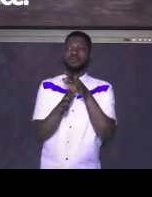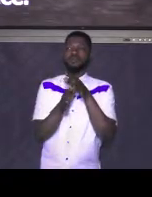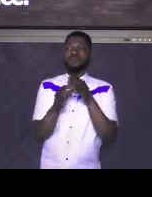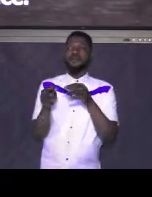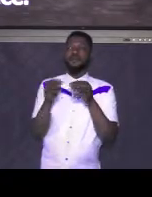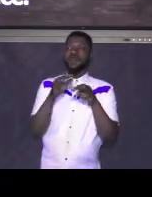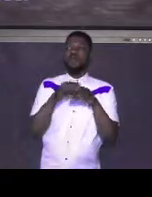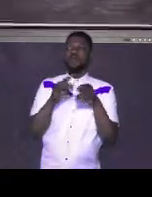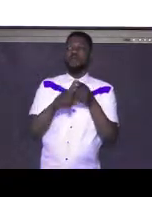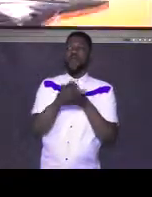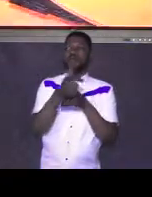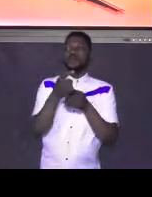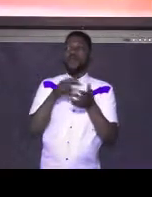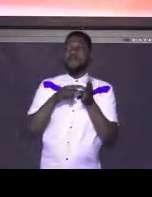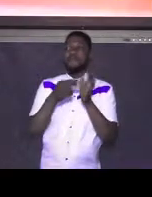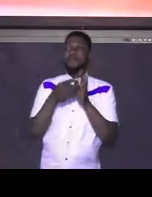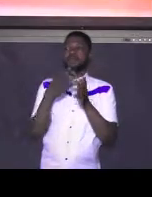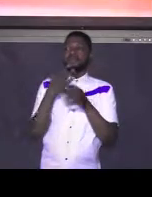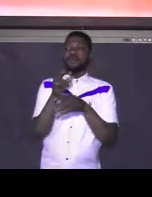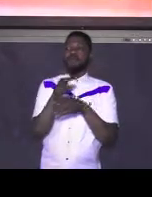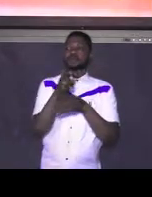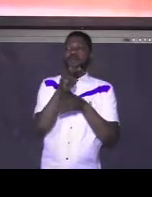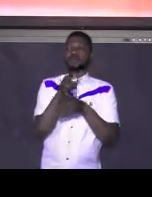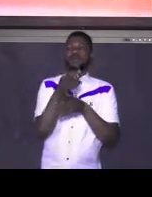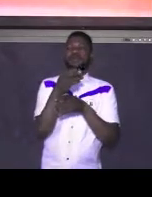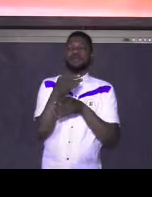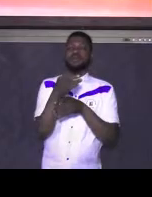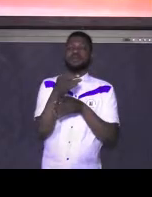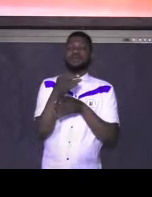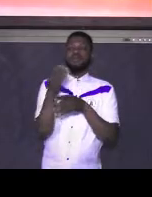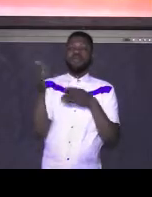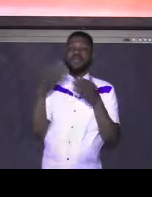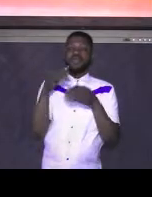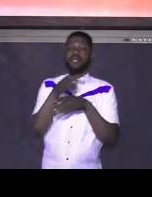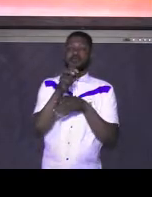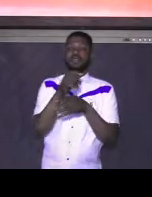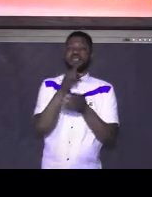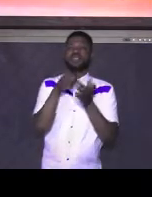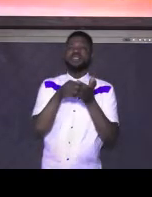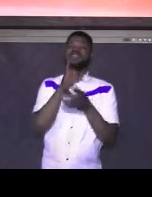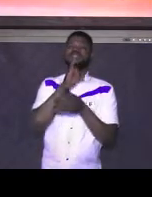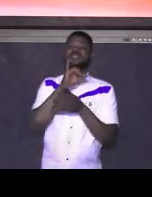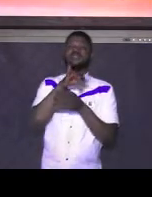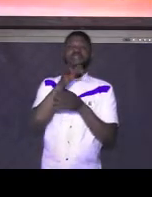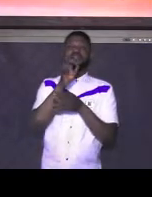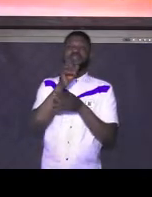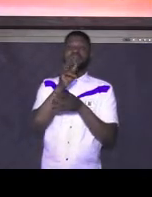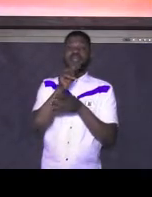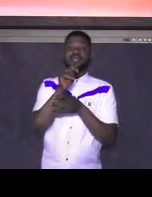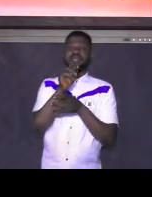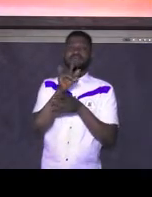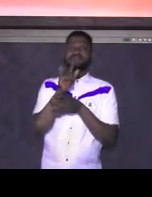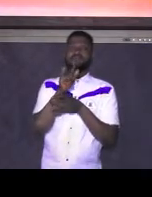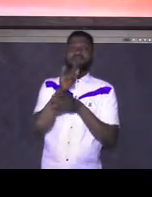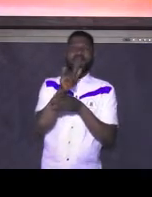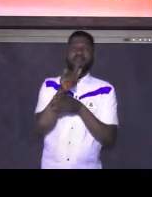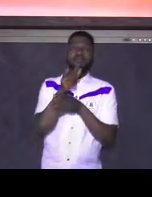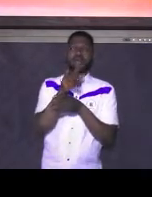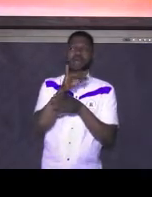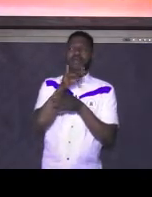So moving on to another means of transportation, of air transportation, and this is jets. Say